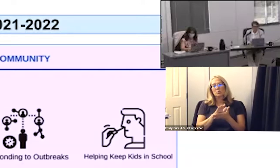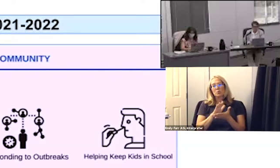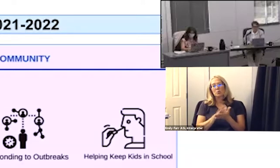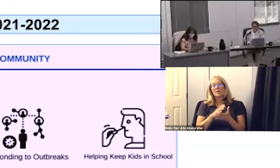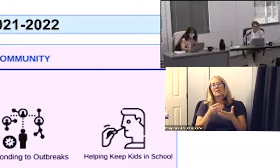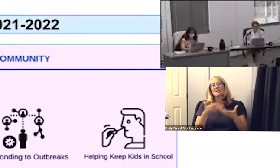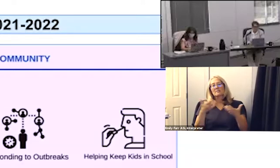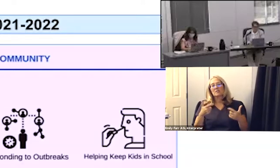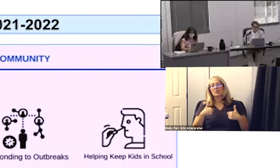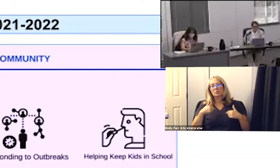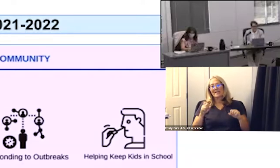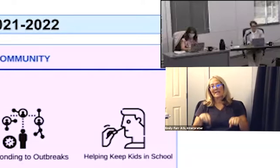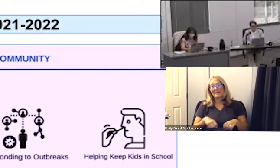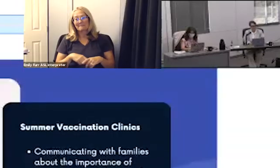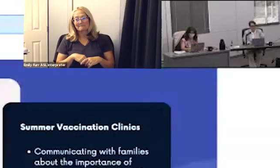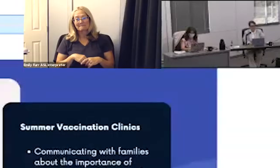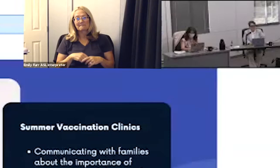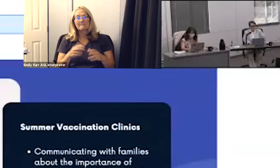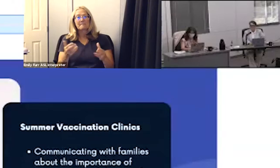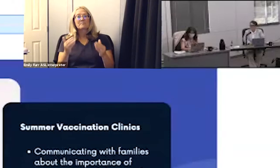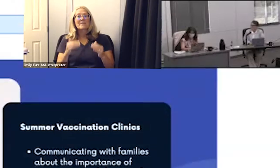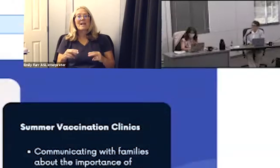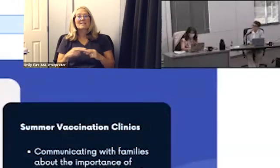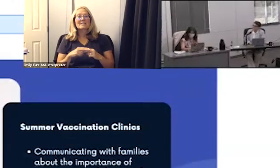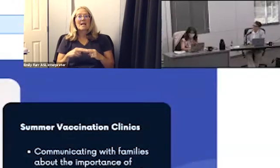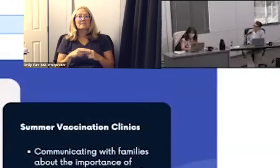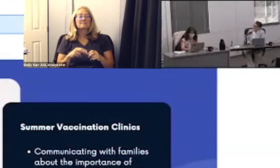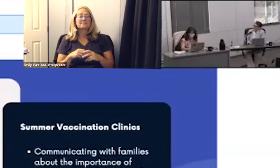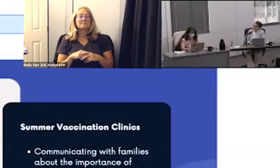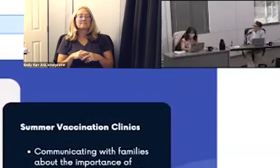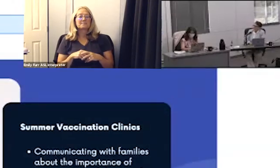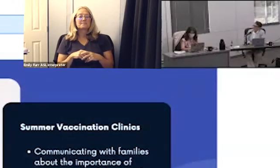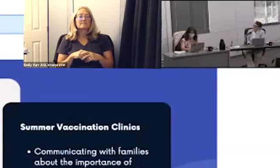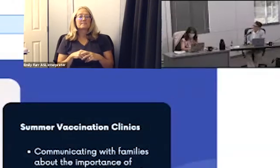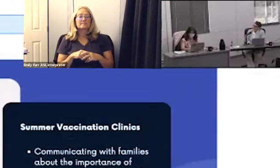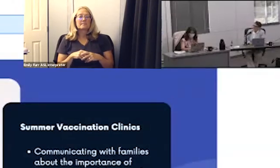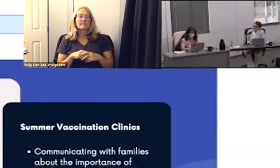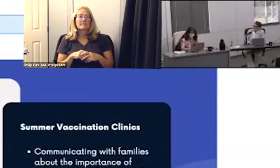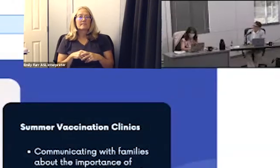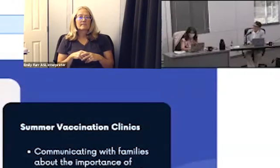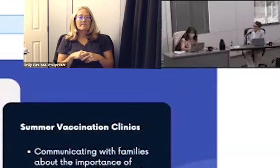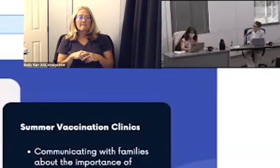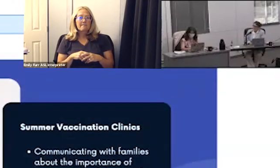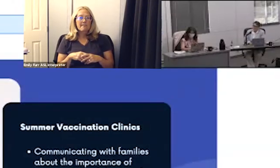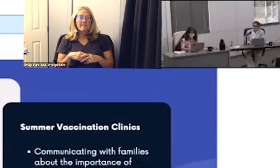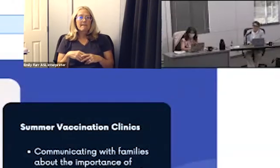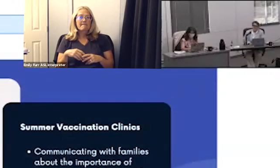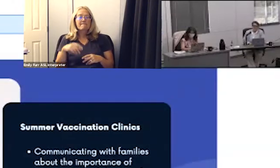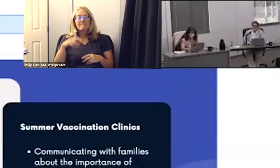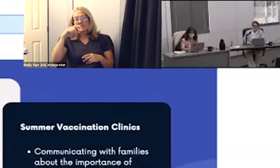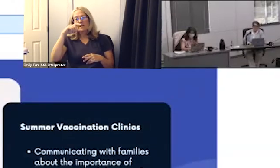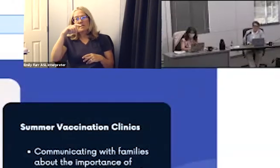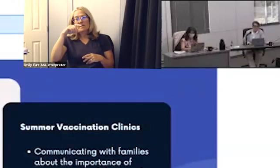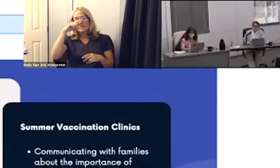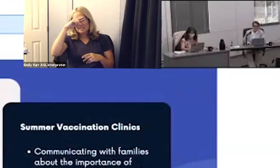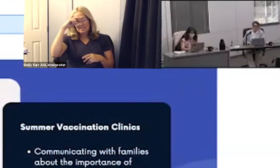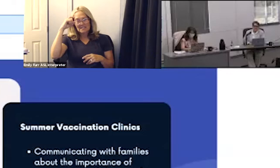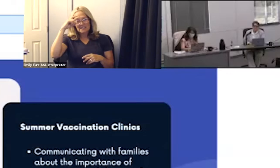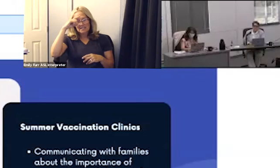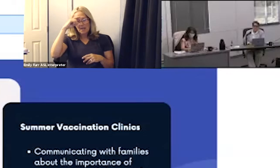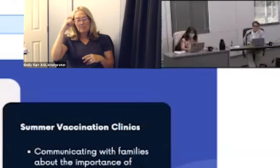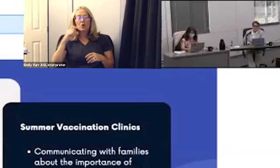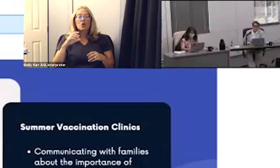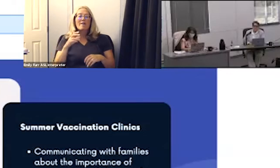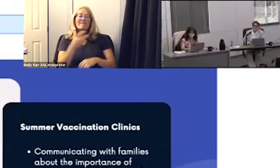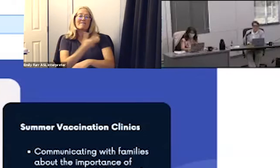next slide um summer vaccination clinics we had hoped